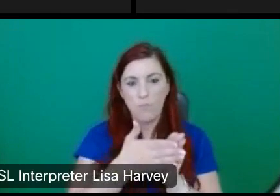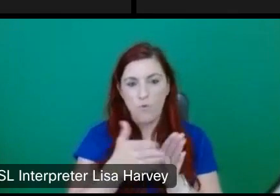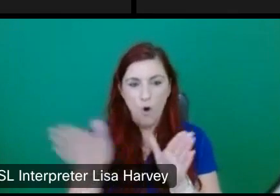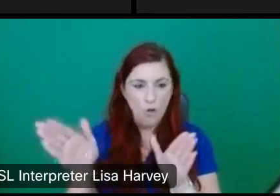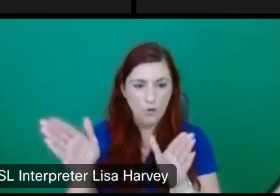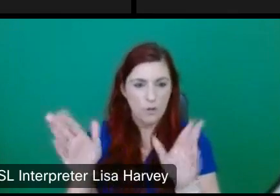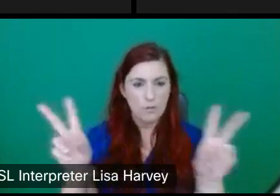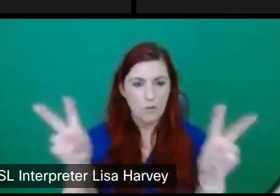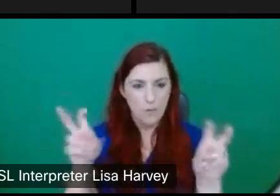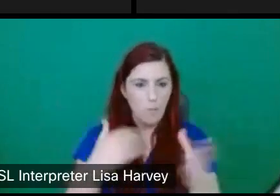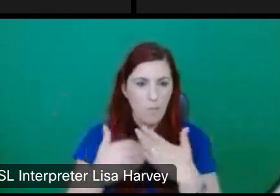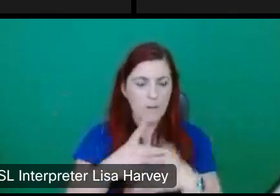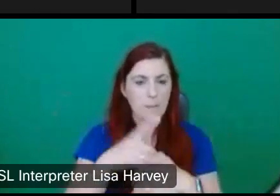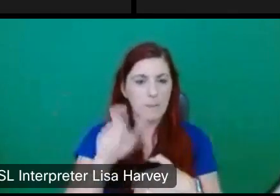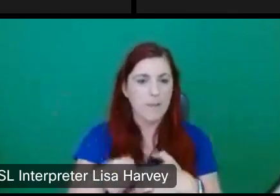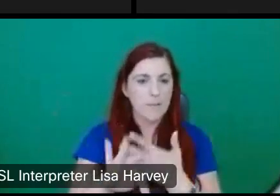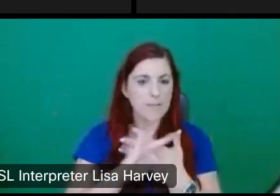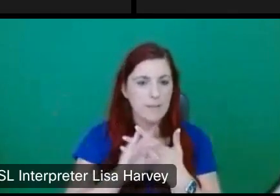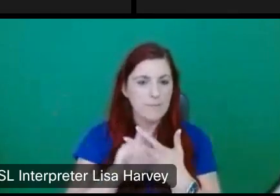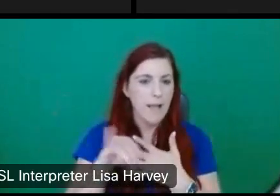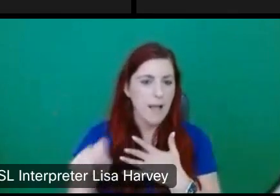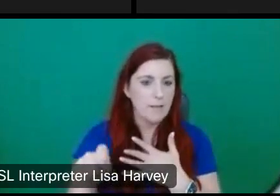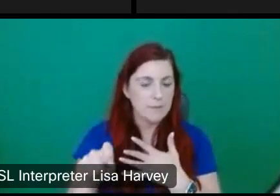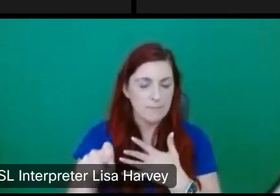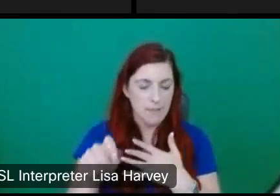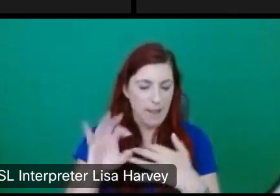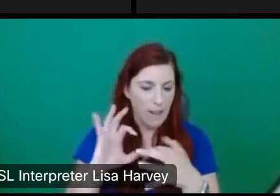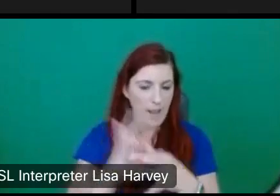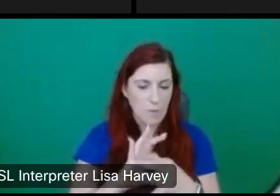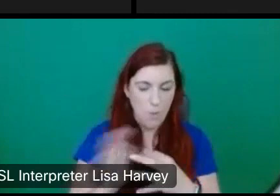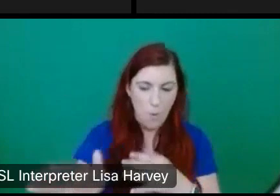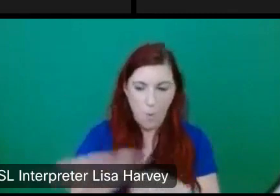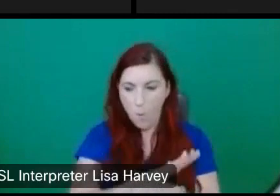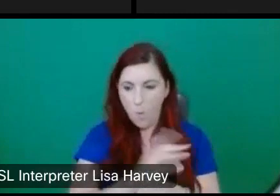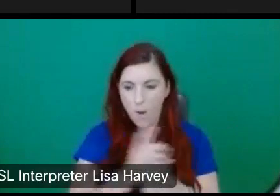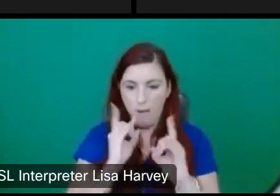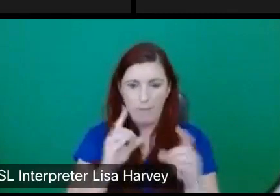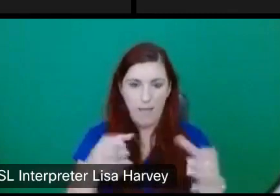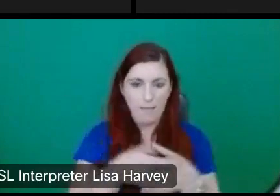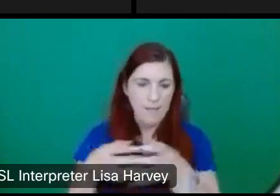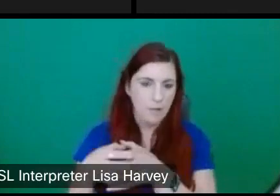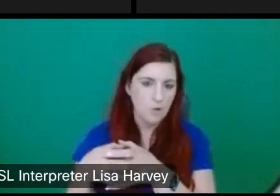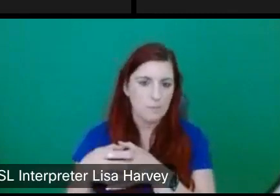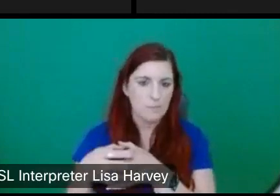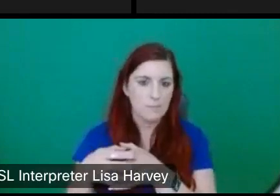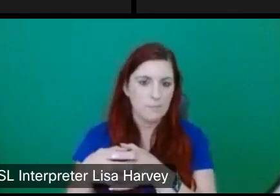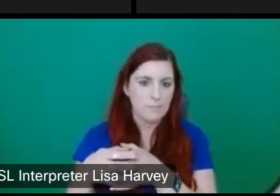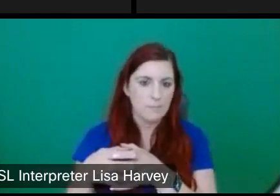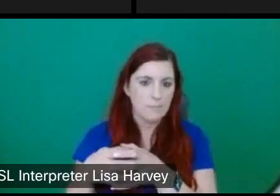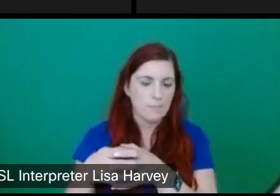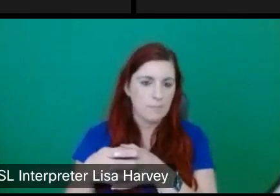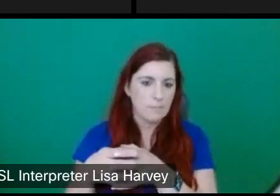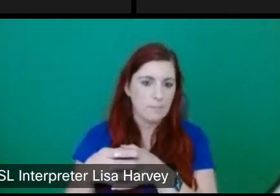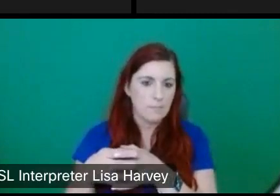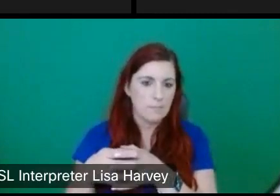the Patient Safety Act applies to the entirety of the health sector. There are some questions, does it apply